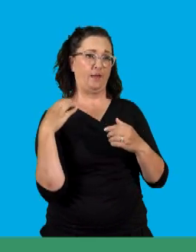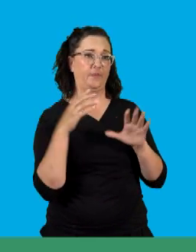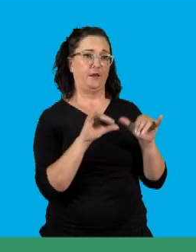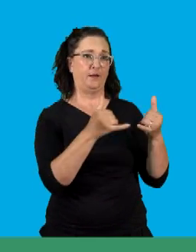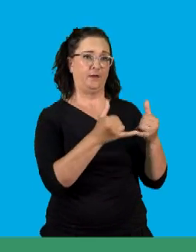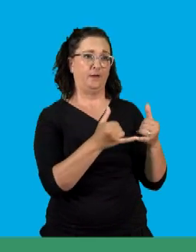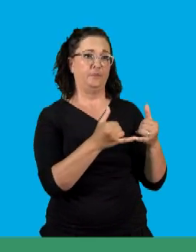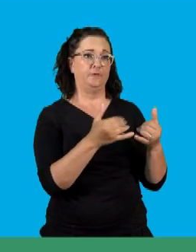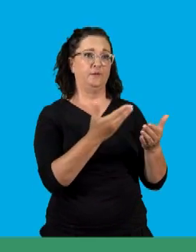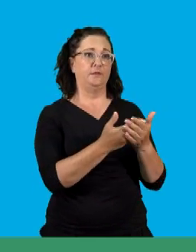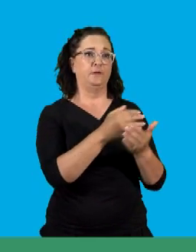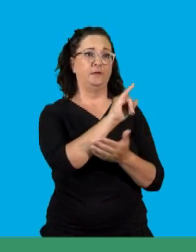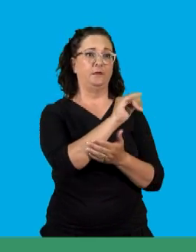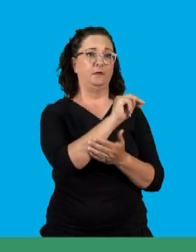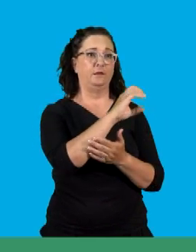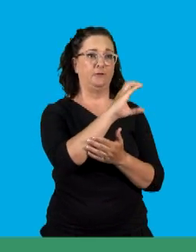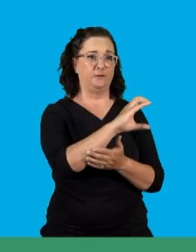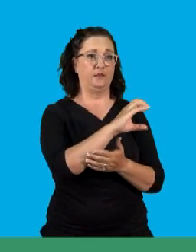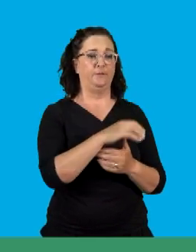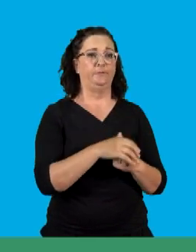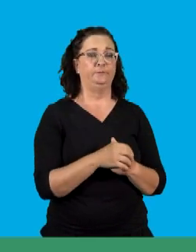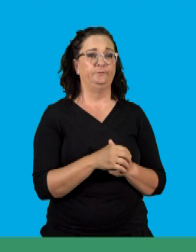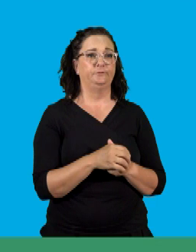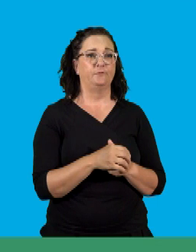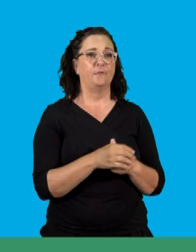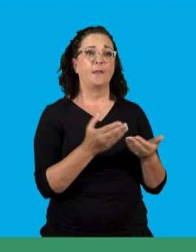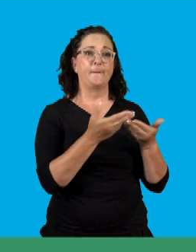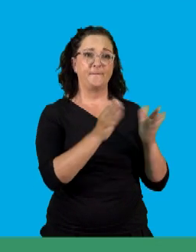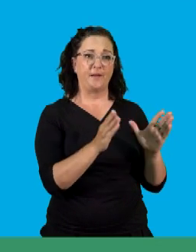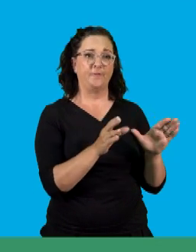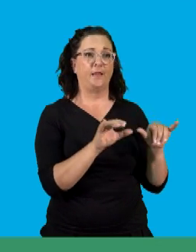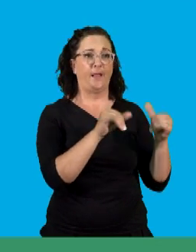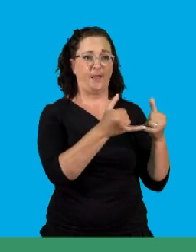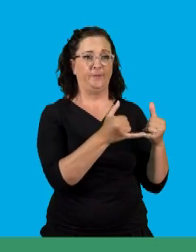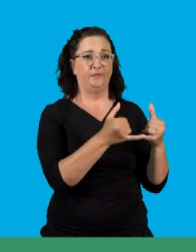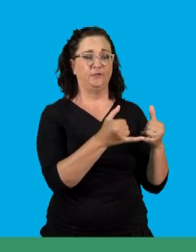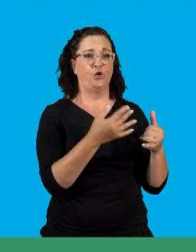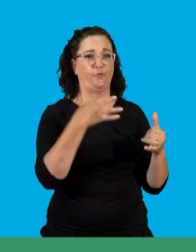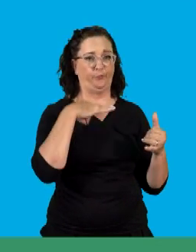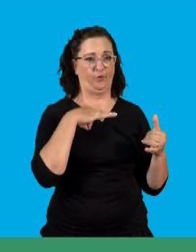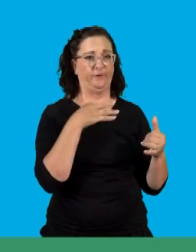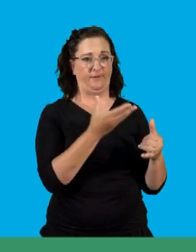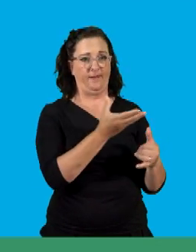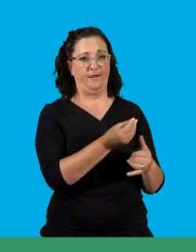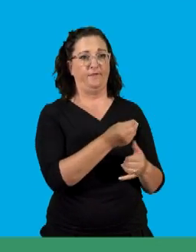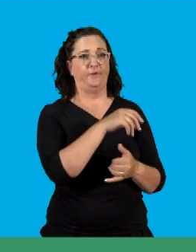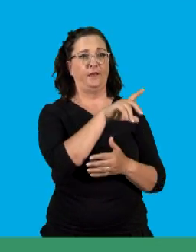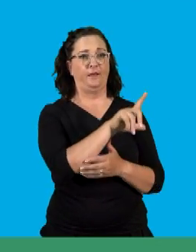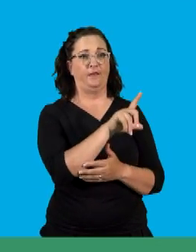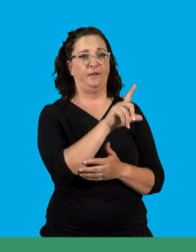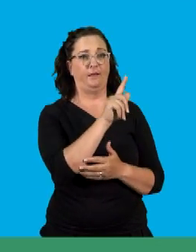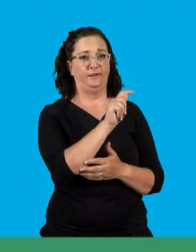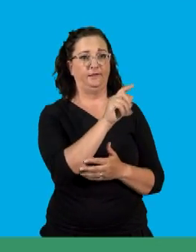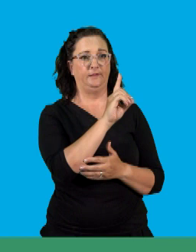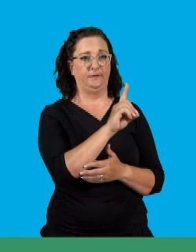reflected as incorporated or INC. We also have public companies under profit companies, which are reflected